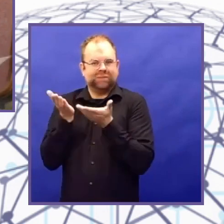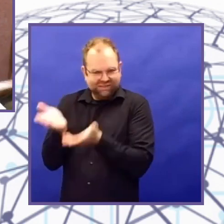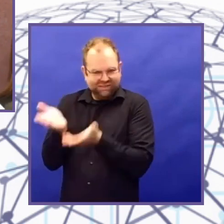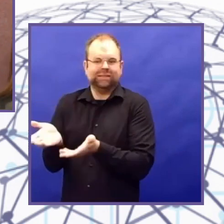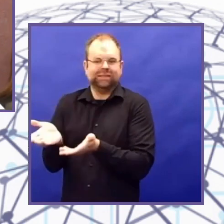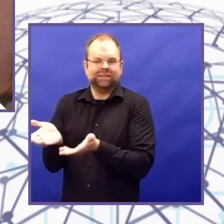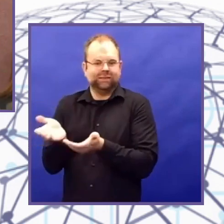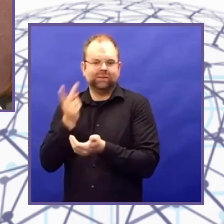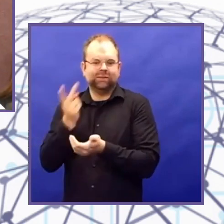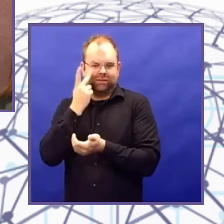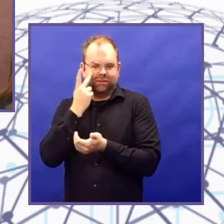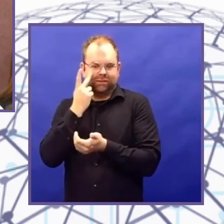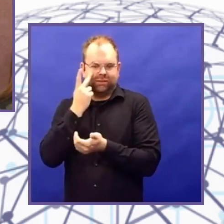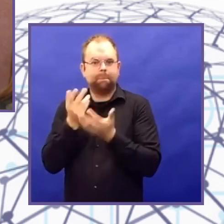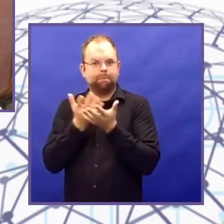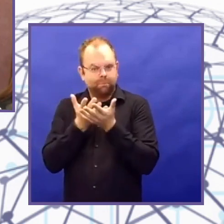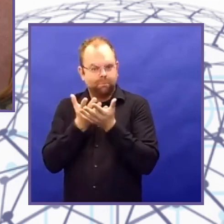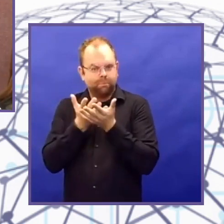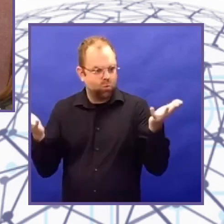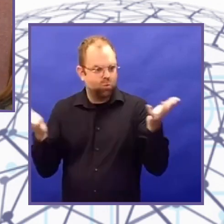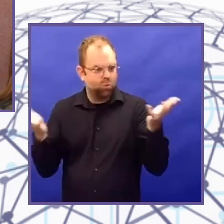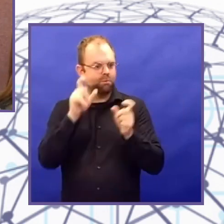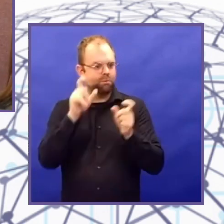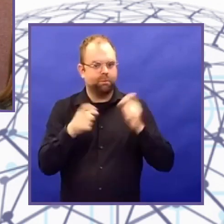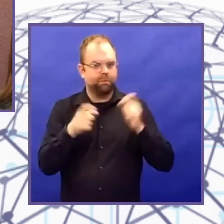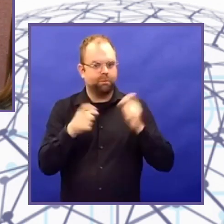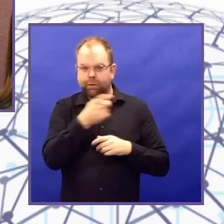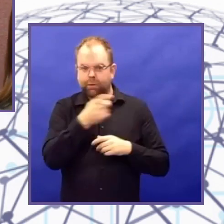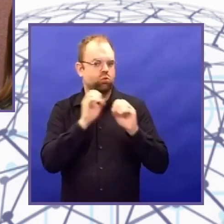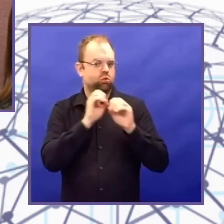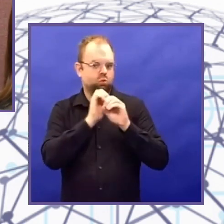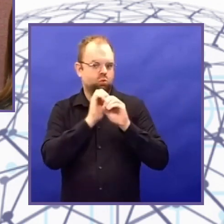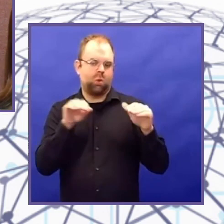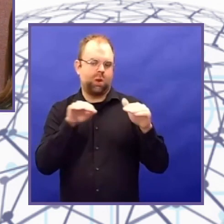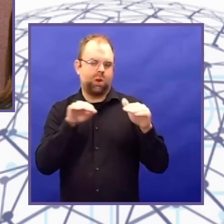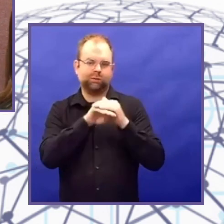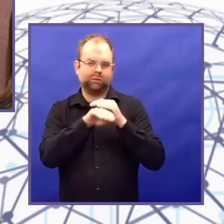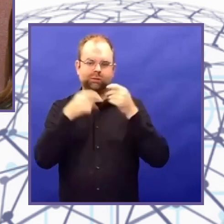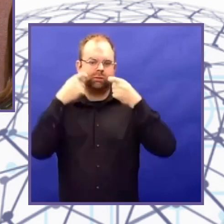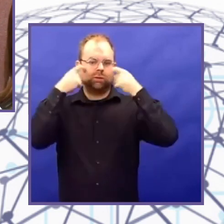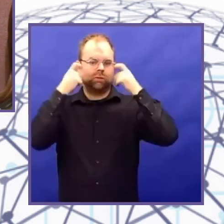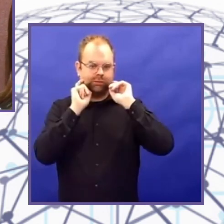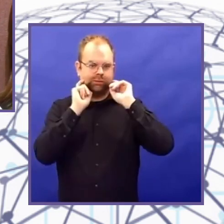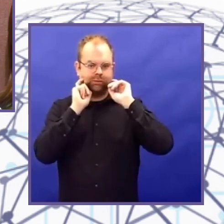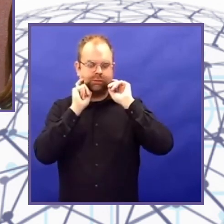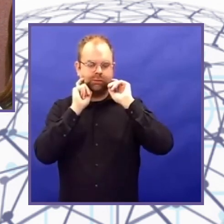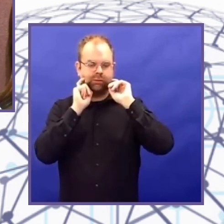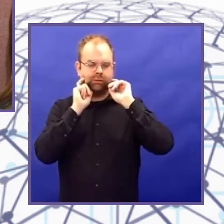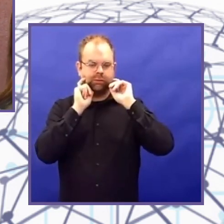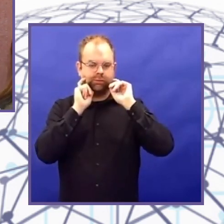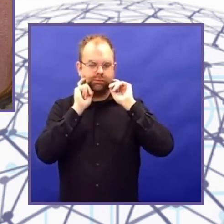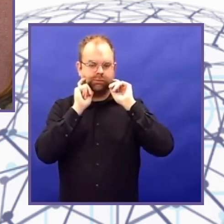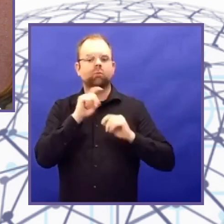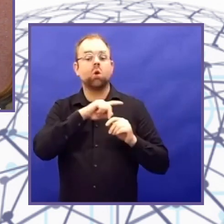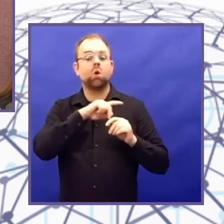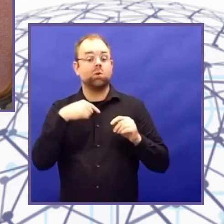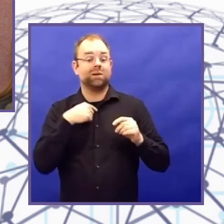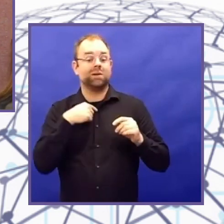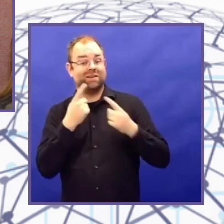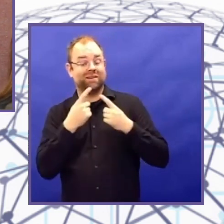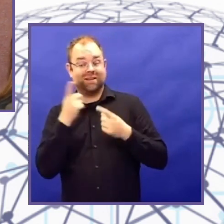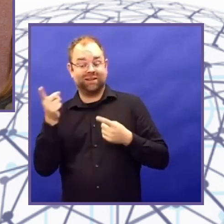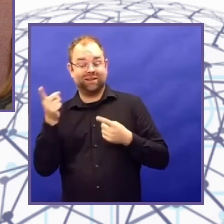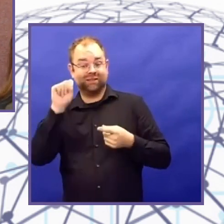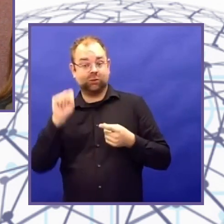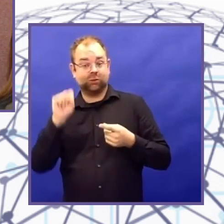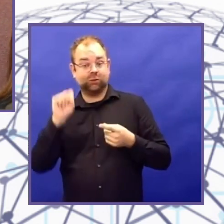talking about the tender in South Africa and how we can change the world and South Africa. So having products